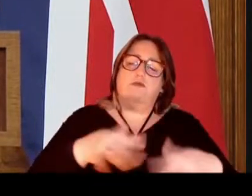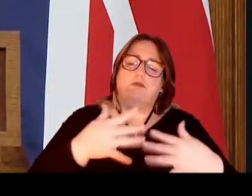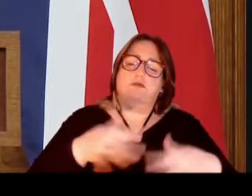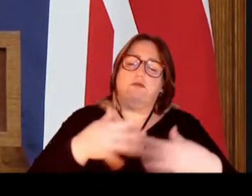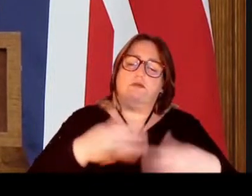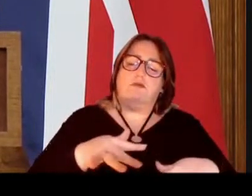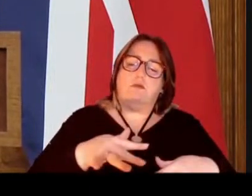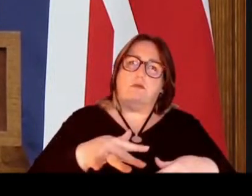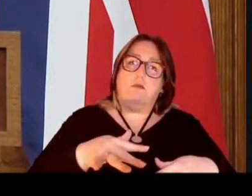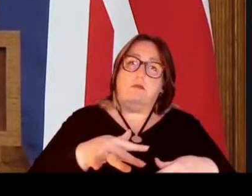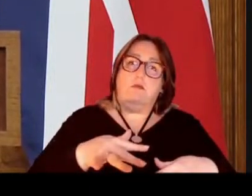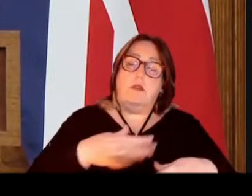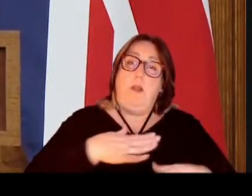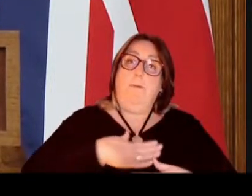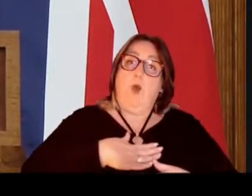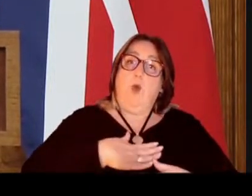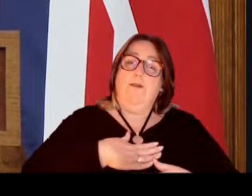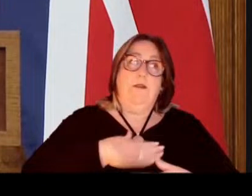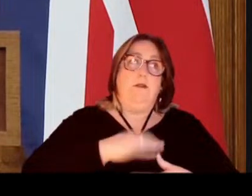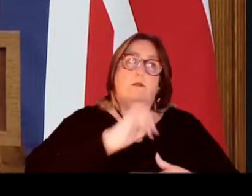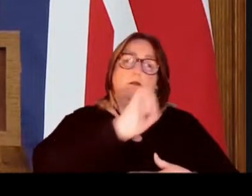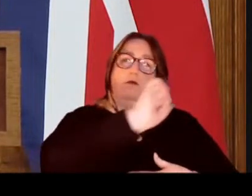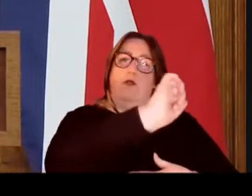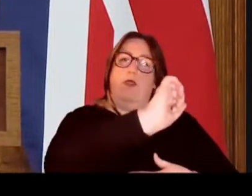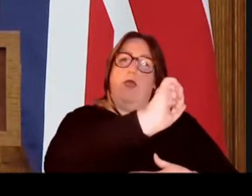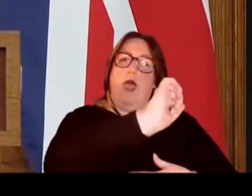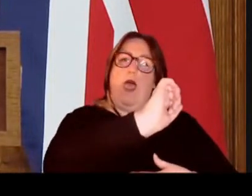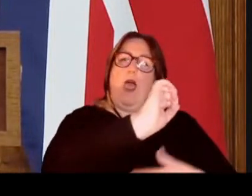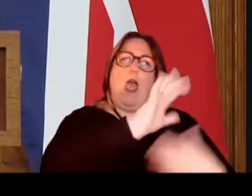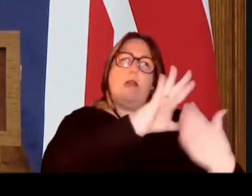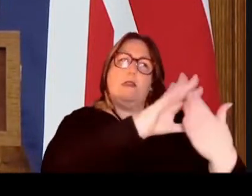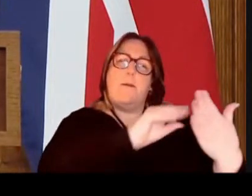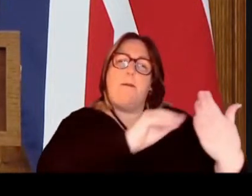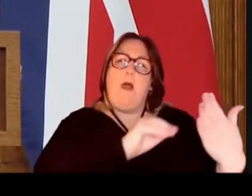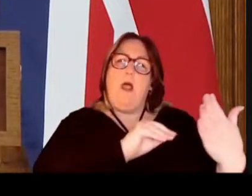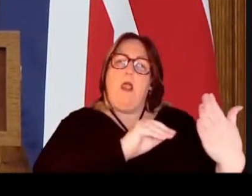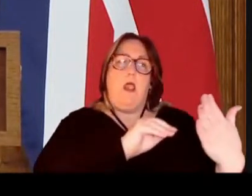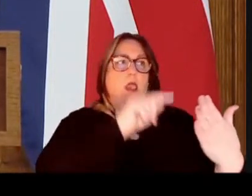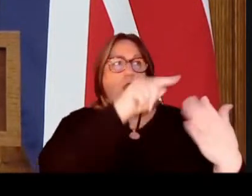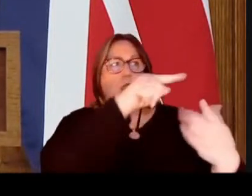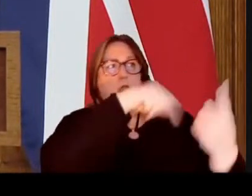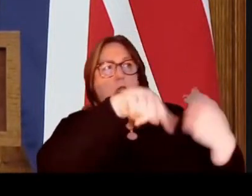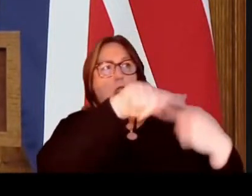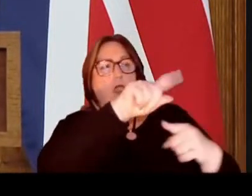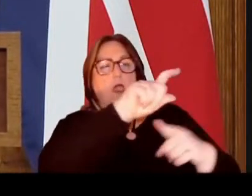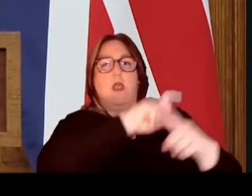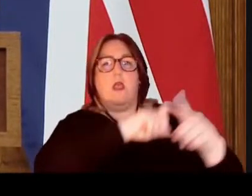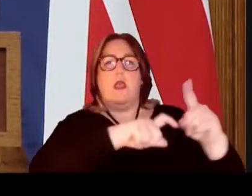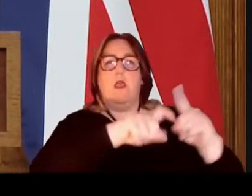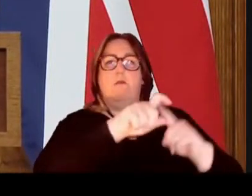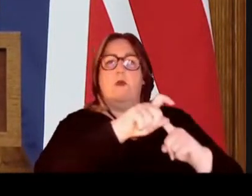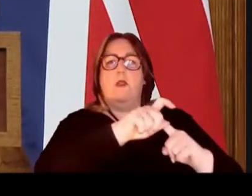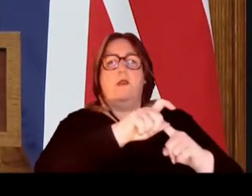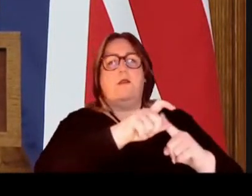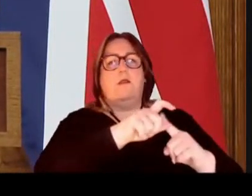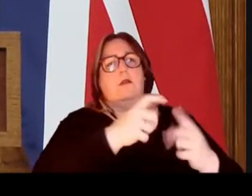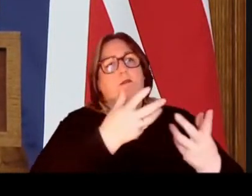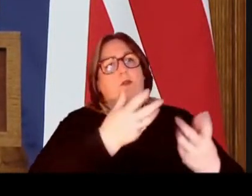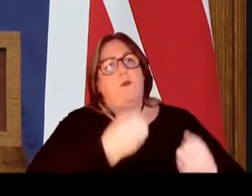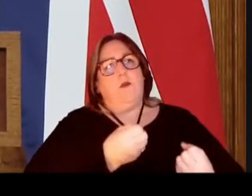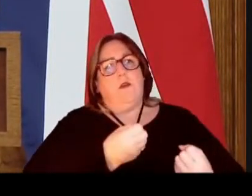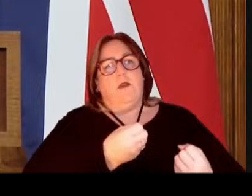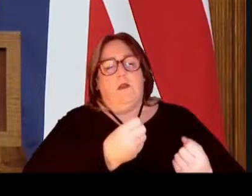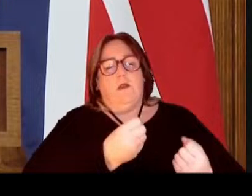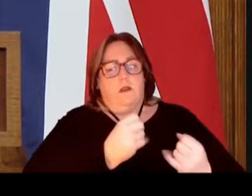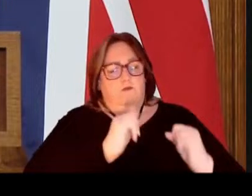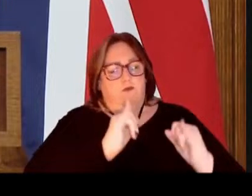Because even as that community faced an unimaginable evil, even as they had to endure